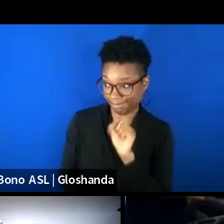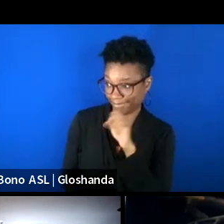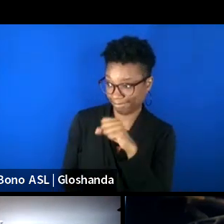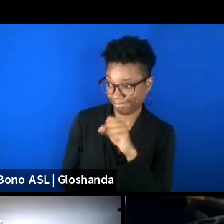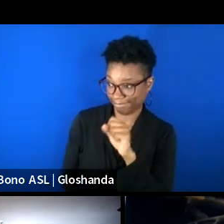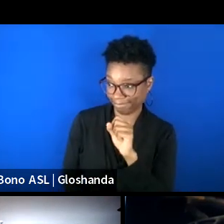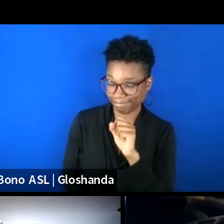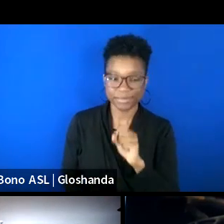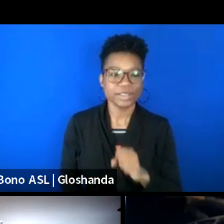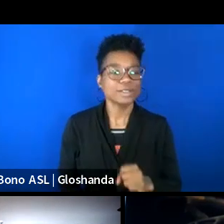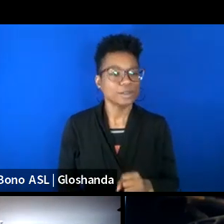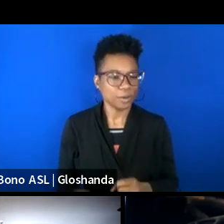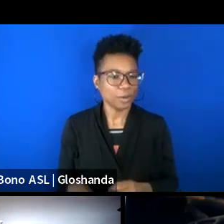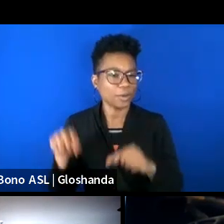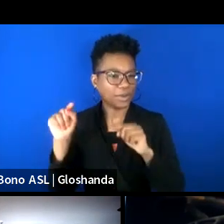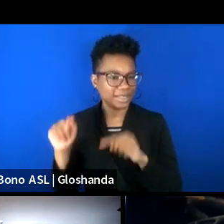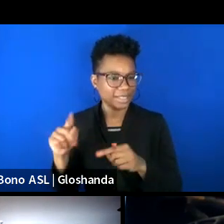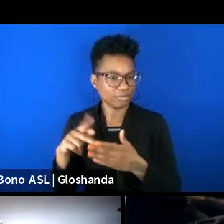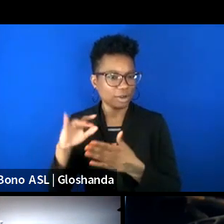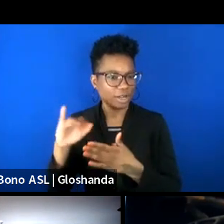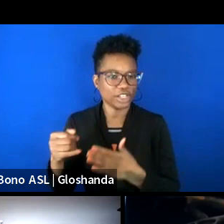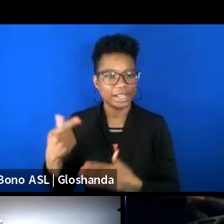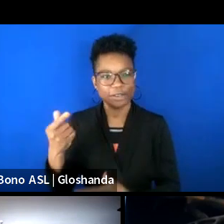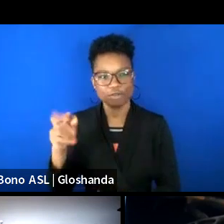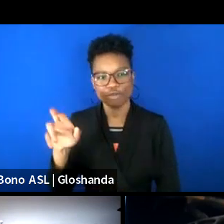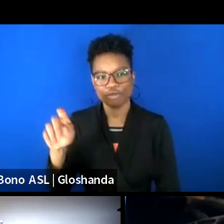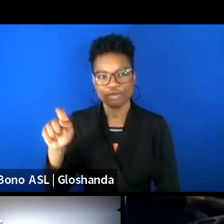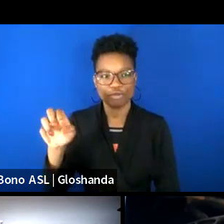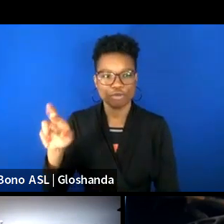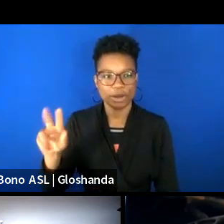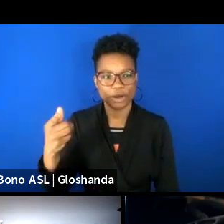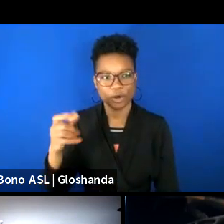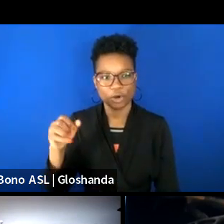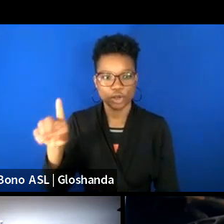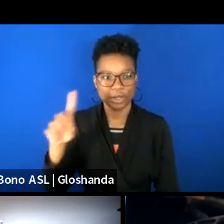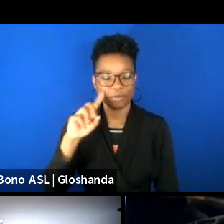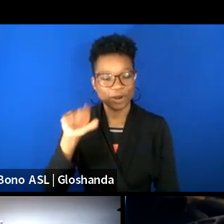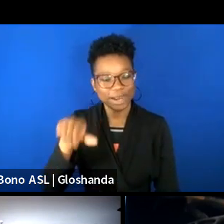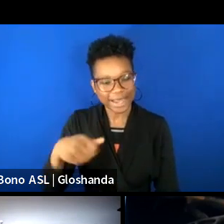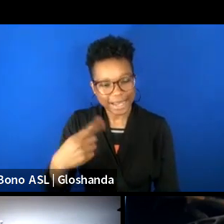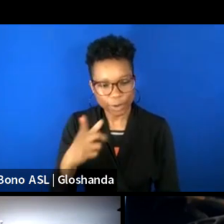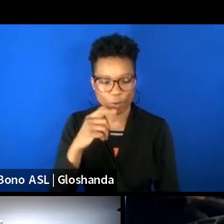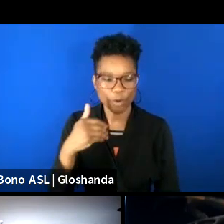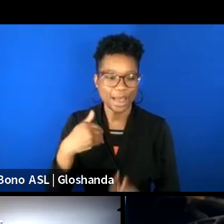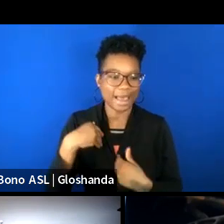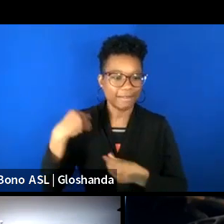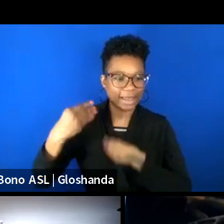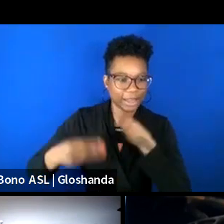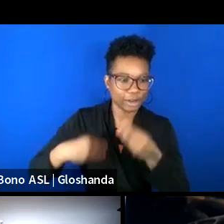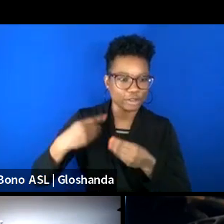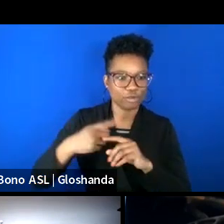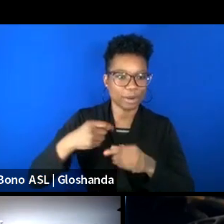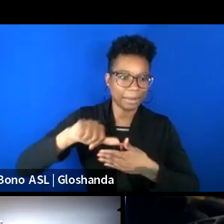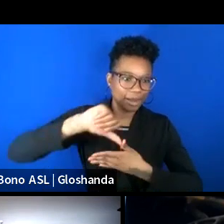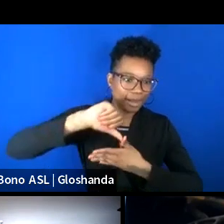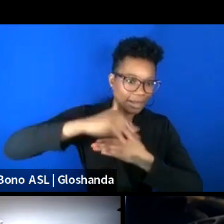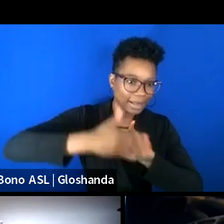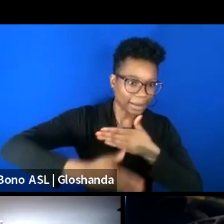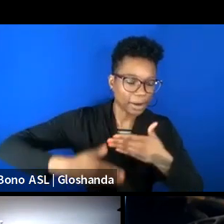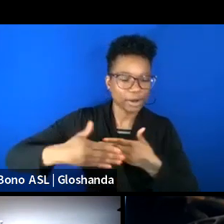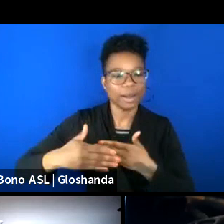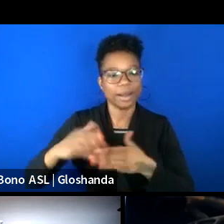is an opportunity for anyone who has heritage in Latin America and the Caribbean, no matter what their race